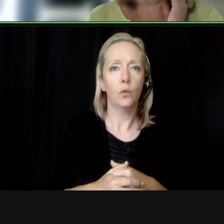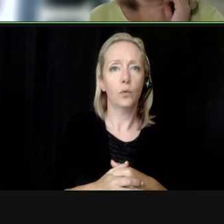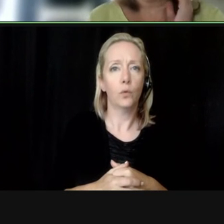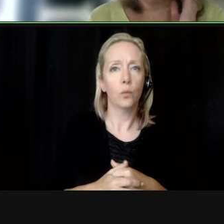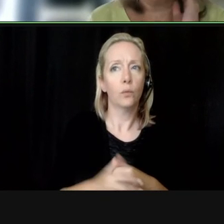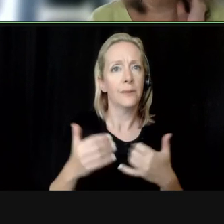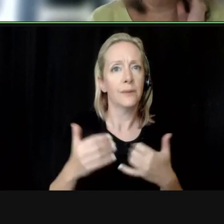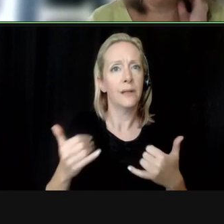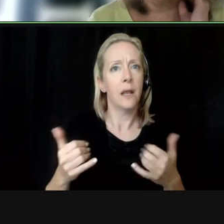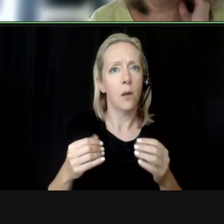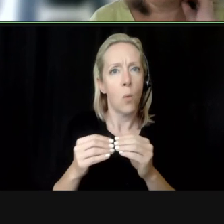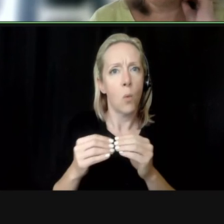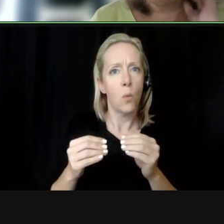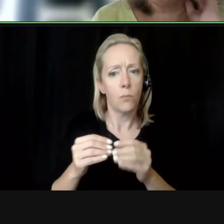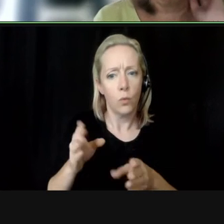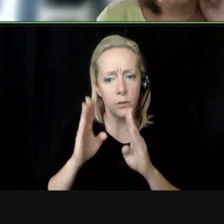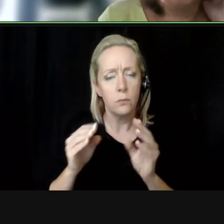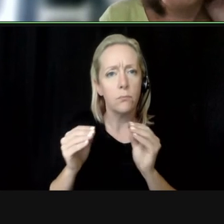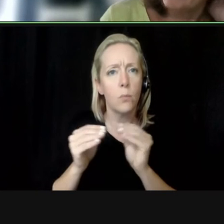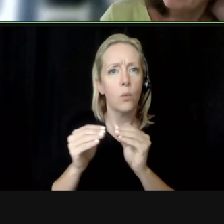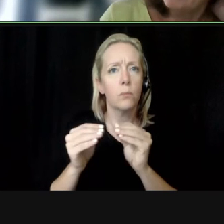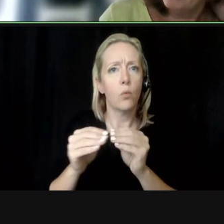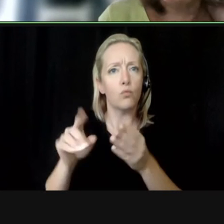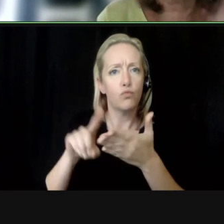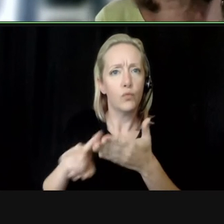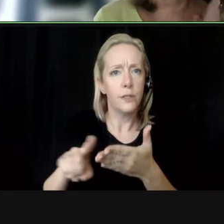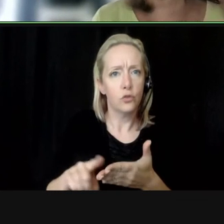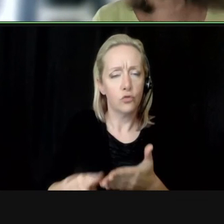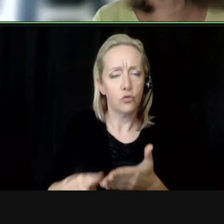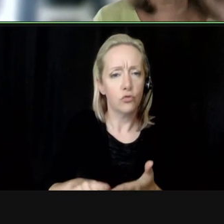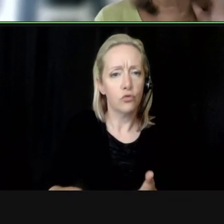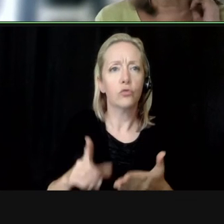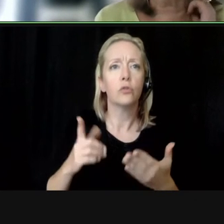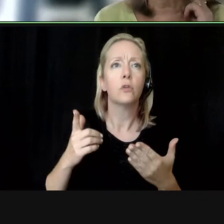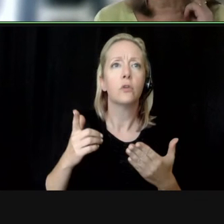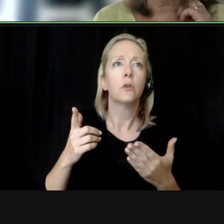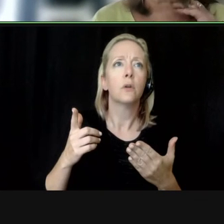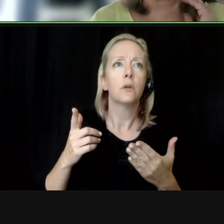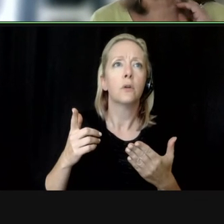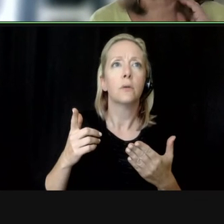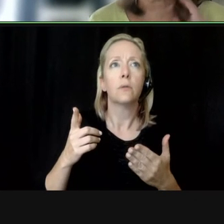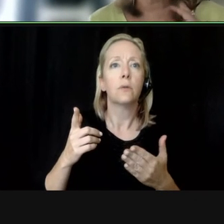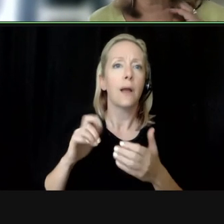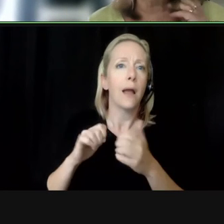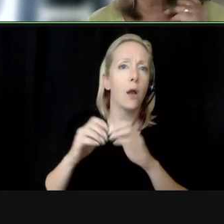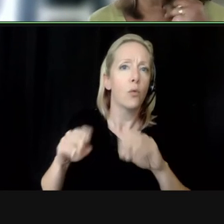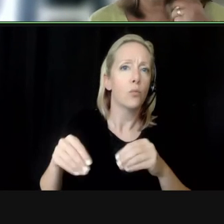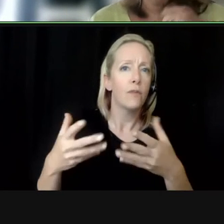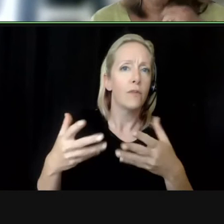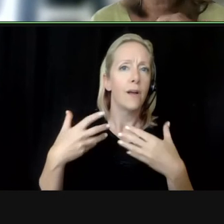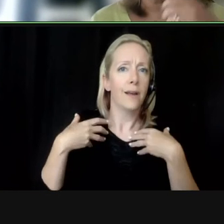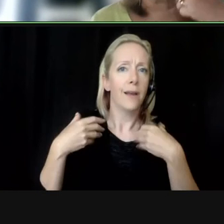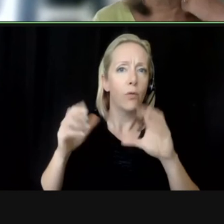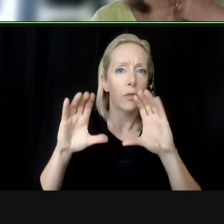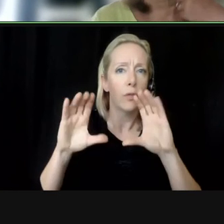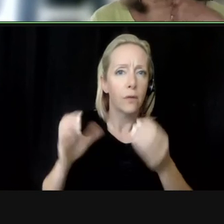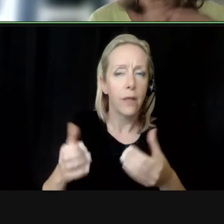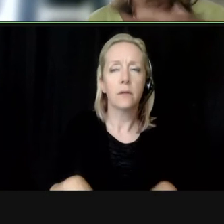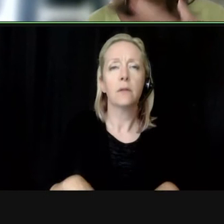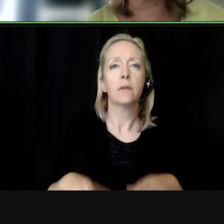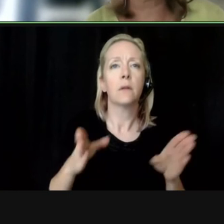there's been an awful lot of research on having classes, health classes, transition